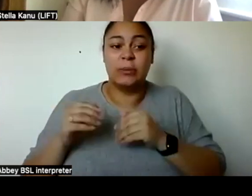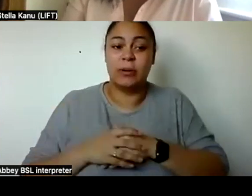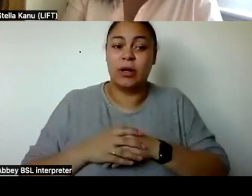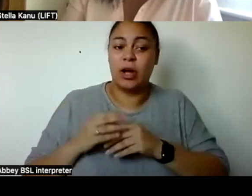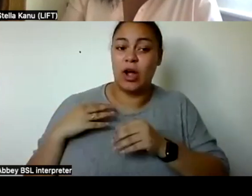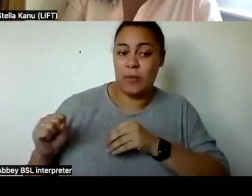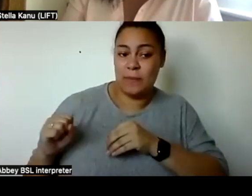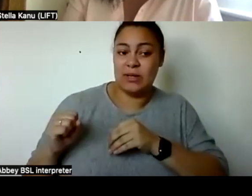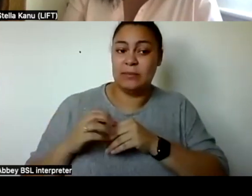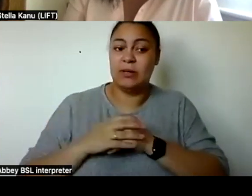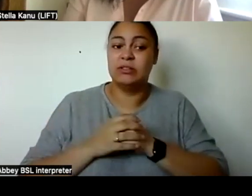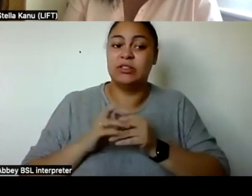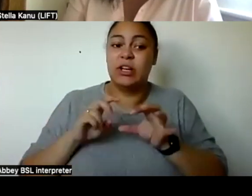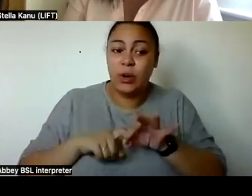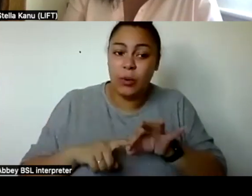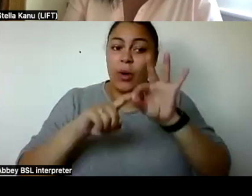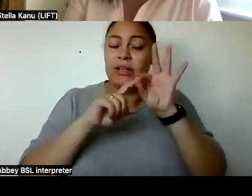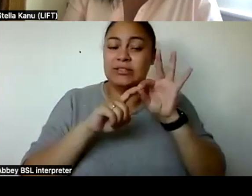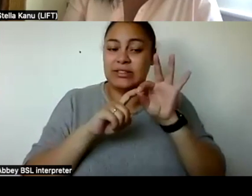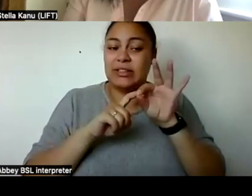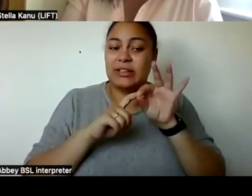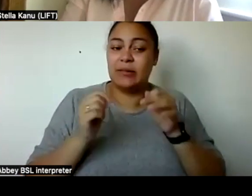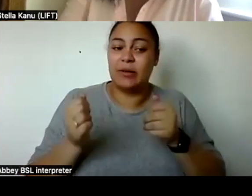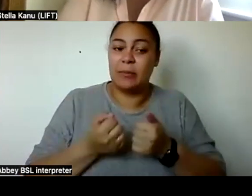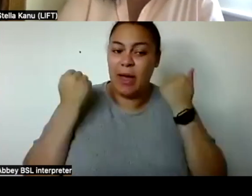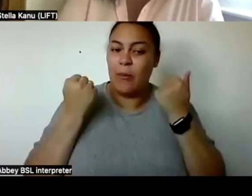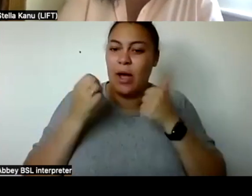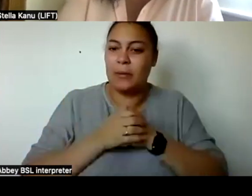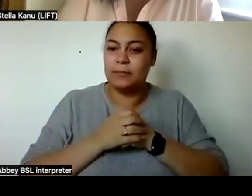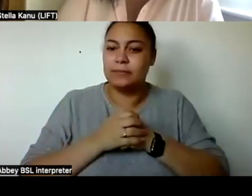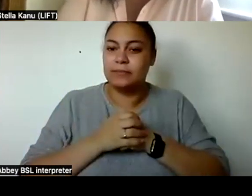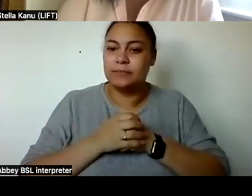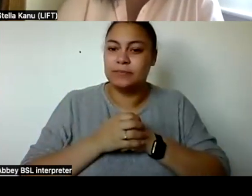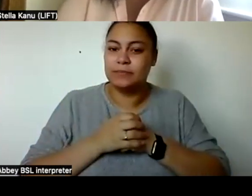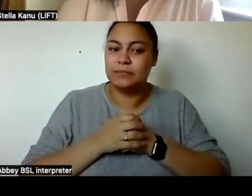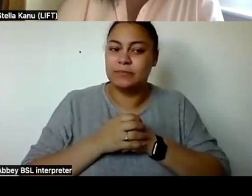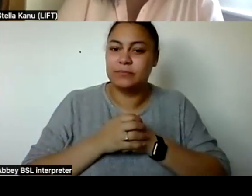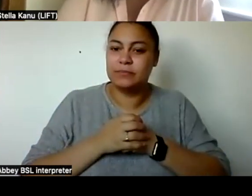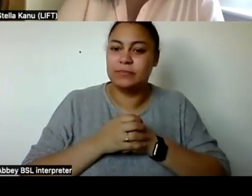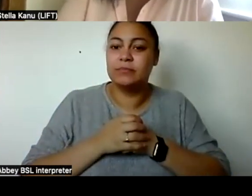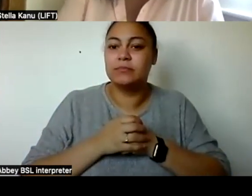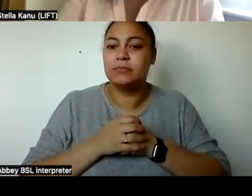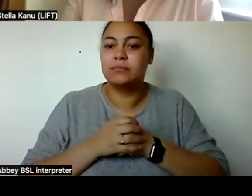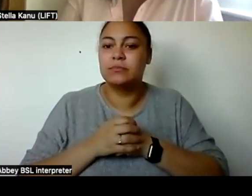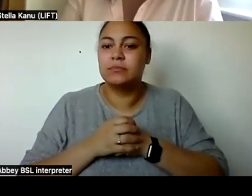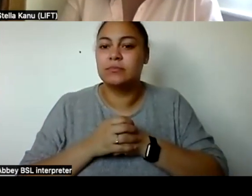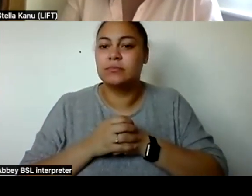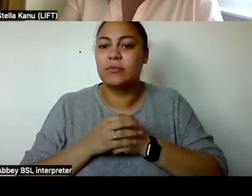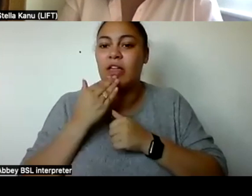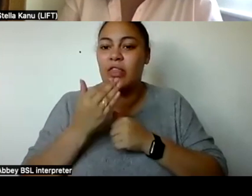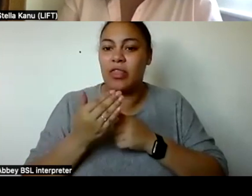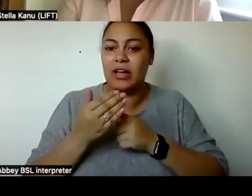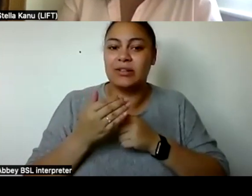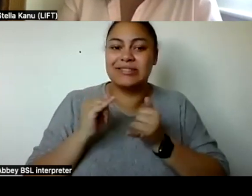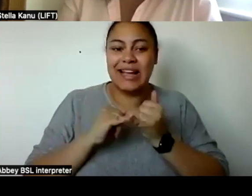of power and influence. So Richard, how has that been realised in practical ways? Thanks,